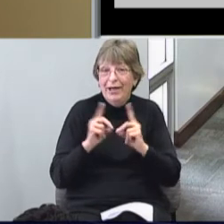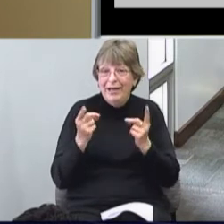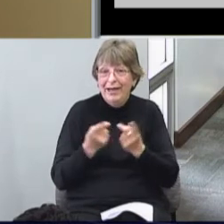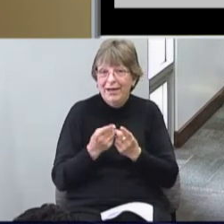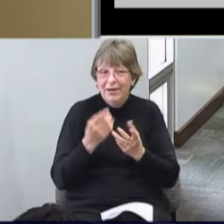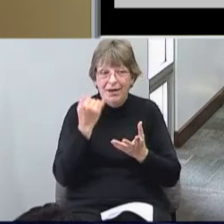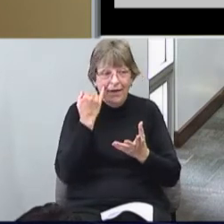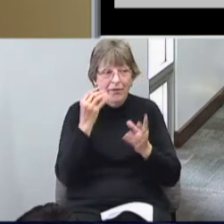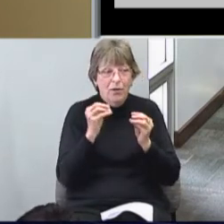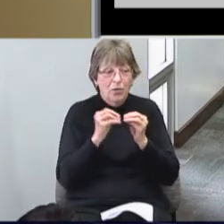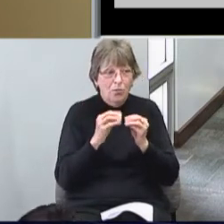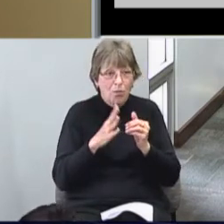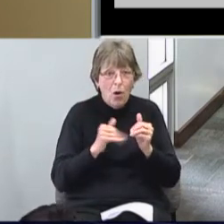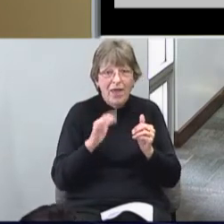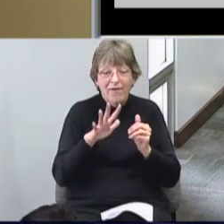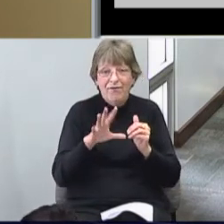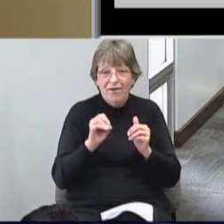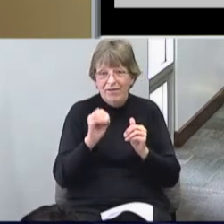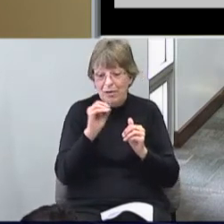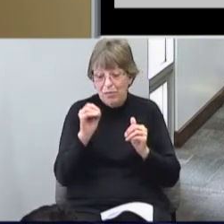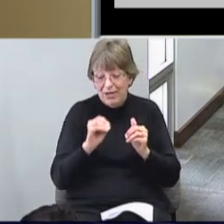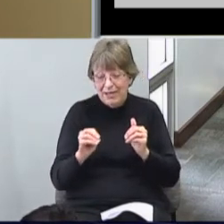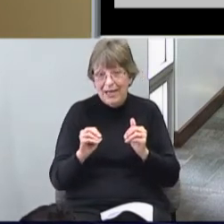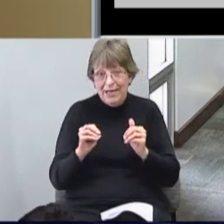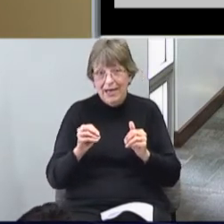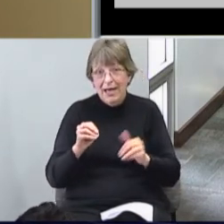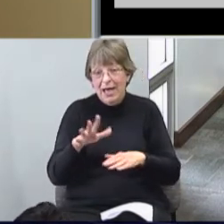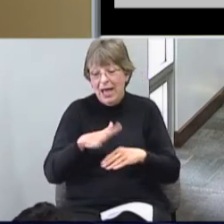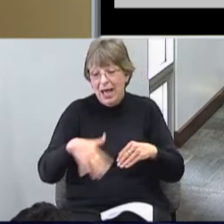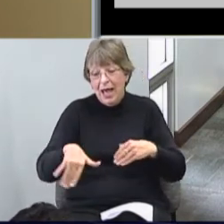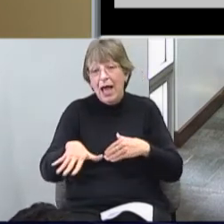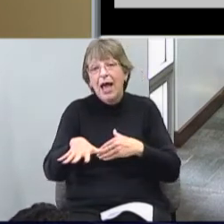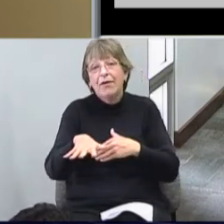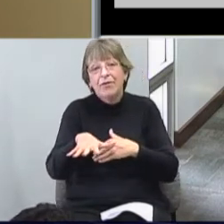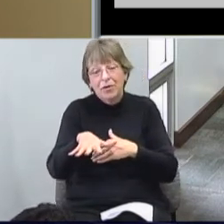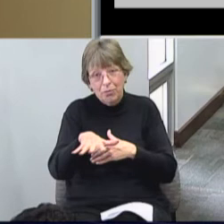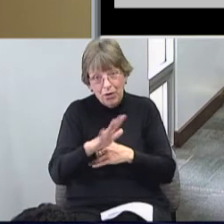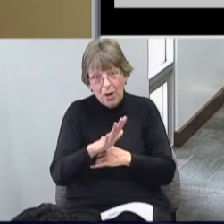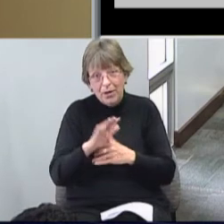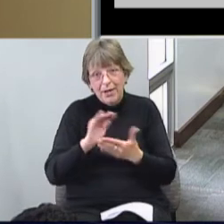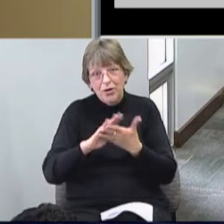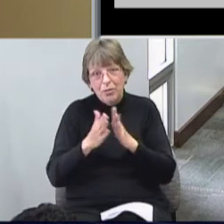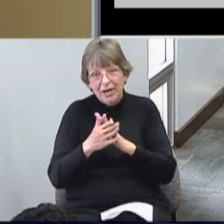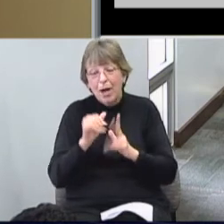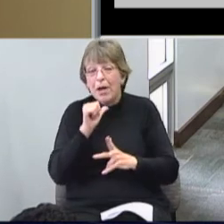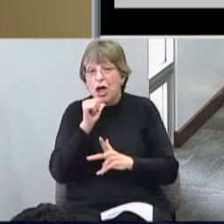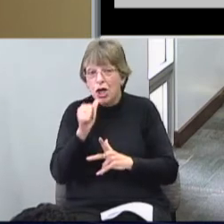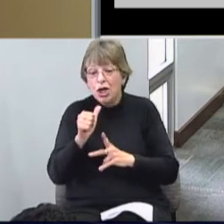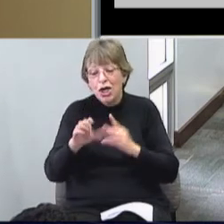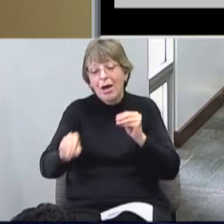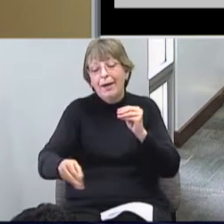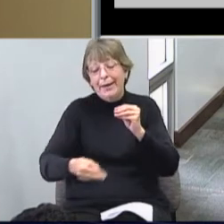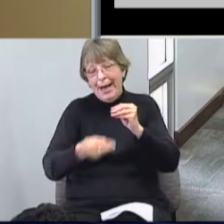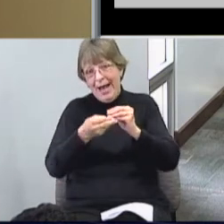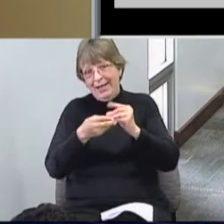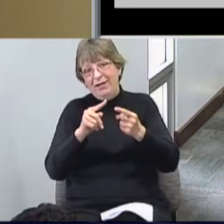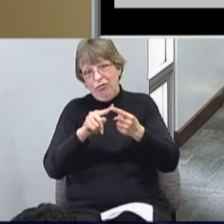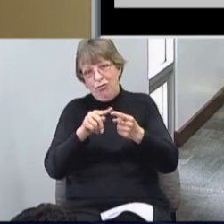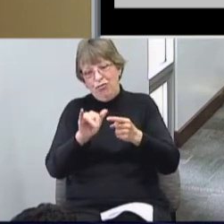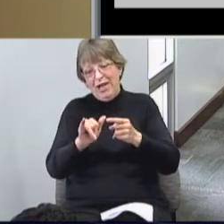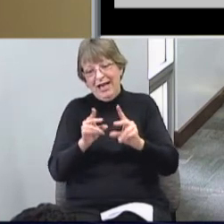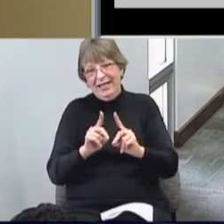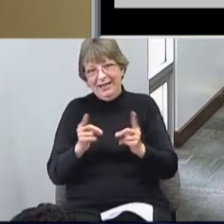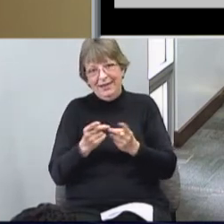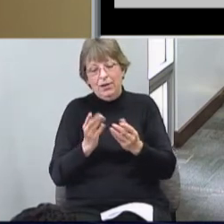than 50% of the properties in the district to become non-contributing. And so over time, if